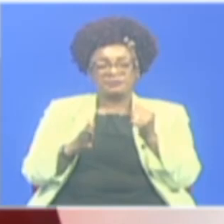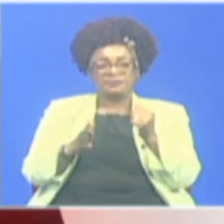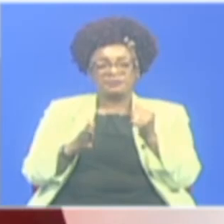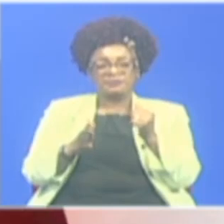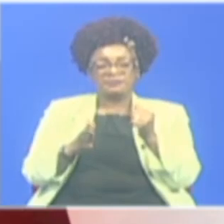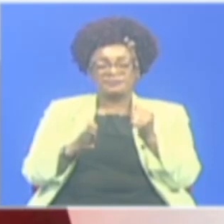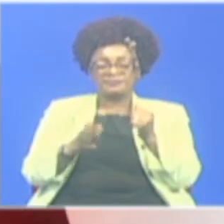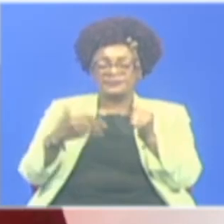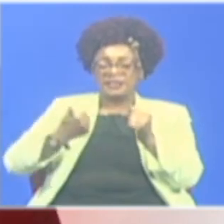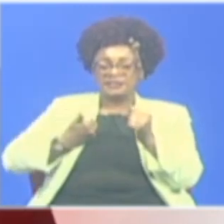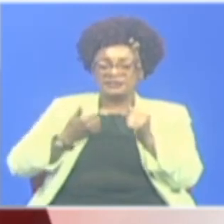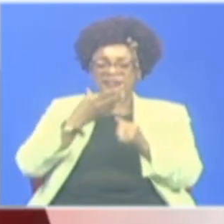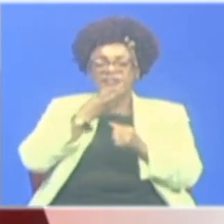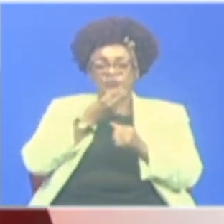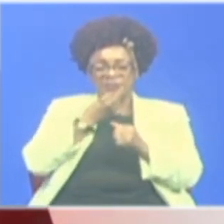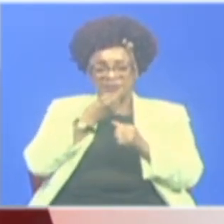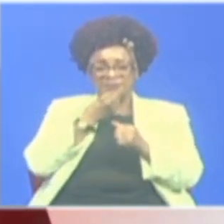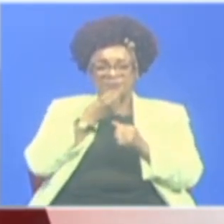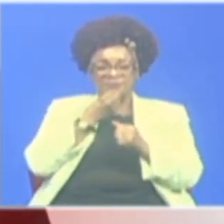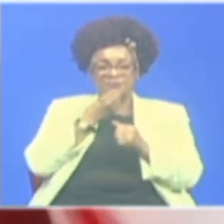Ladies and gentlemen, fellow Kenyans,